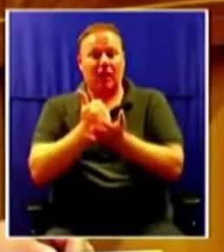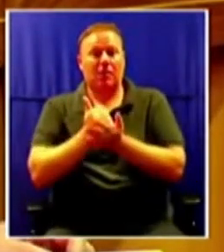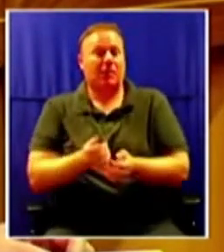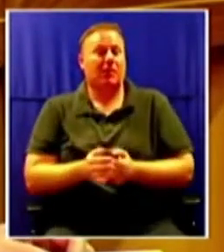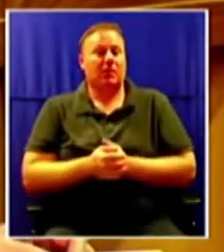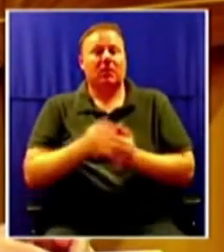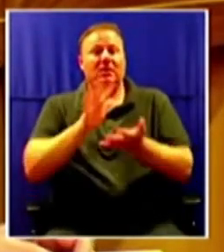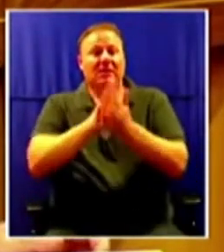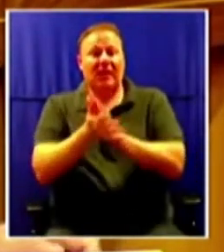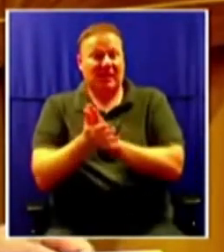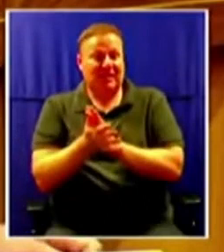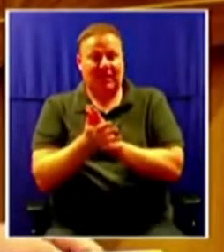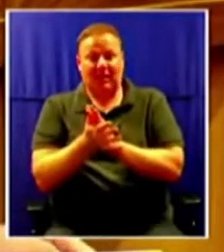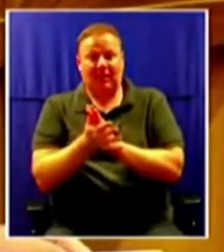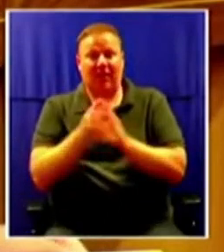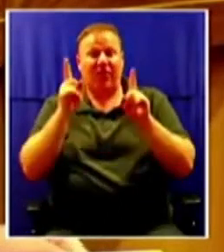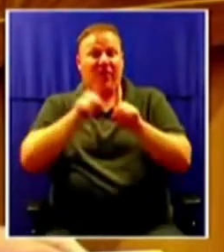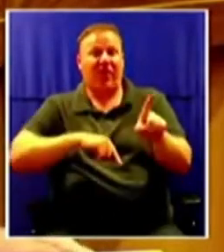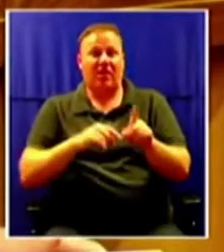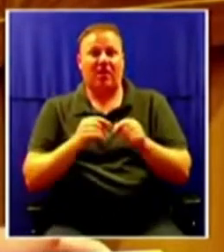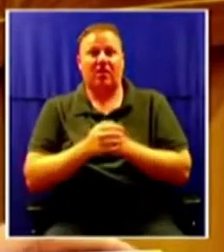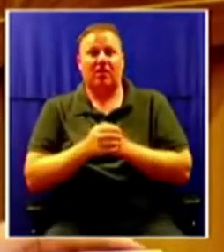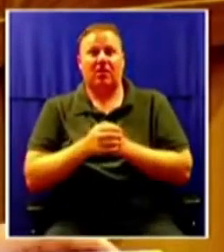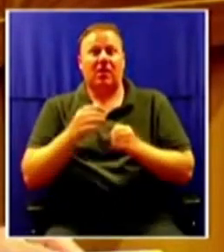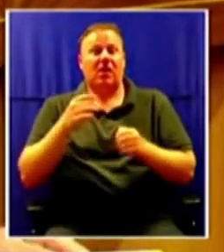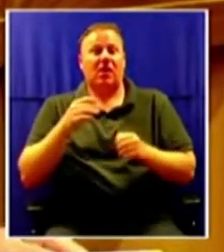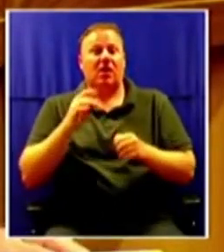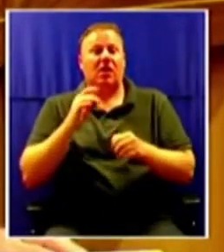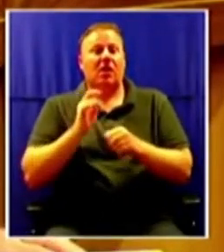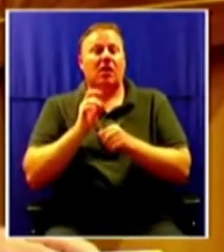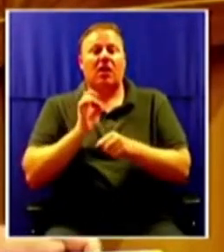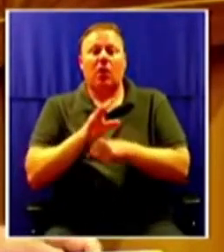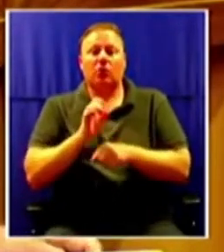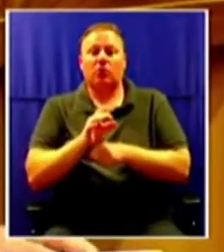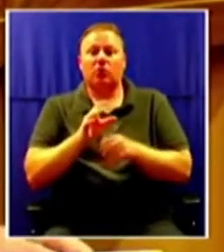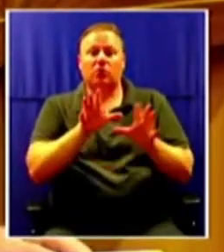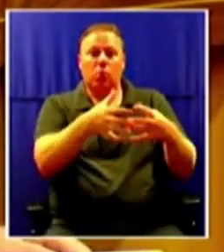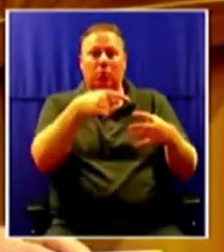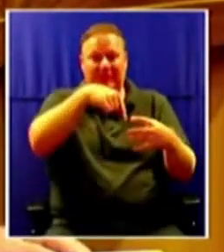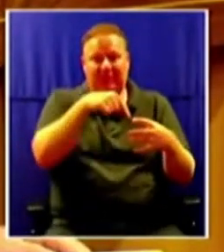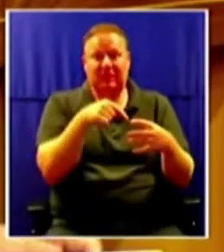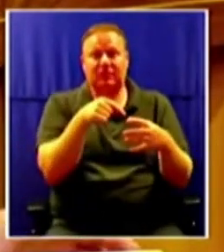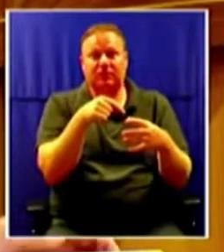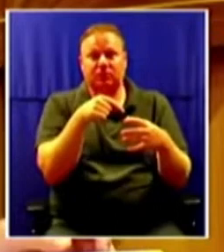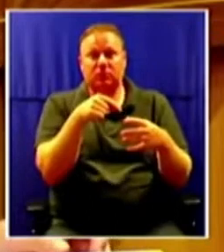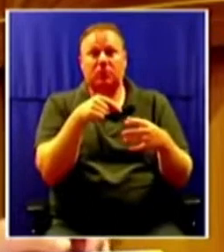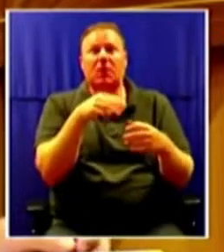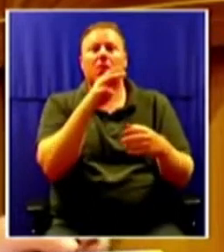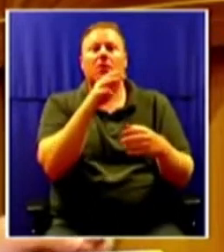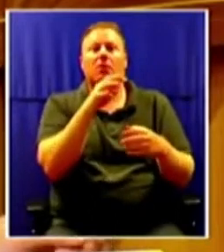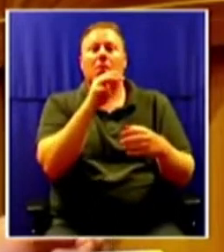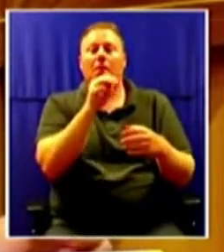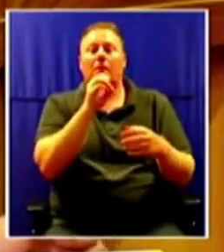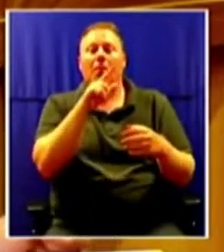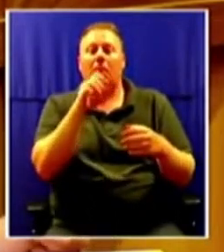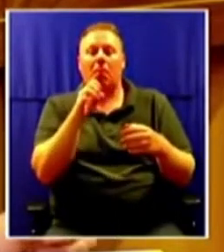miserably in the mandate, DA councils like Swartland, Mossel Bay, George, Saldanha stepped up with feeding schemes and support packages, and